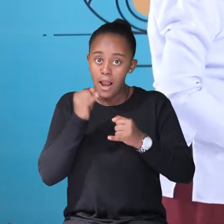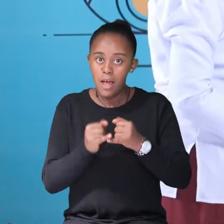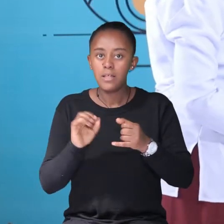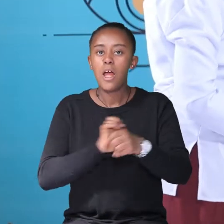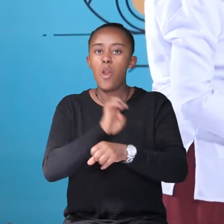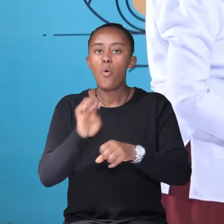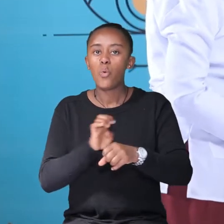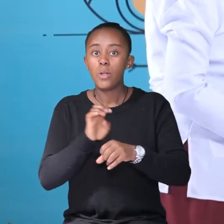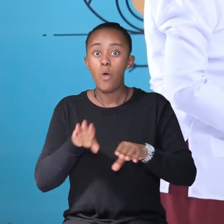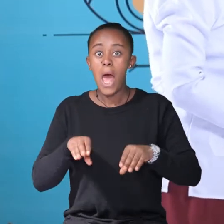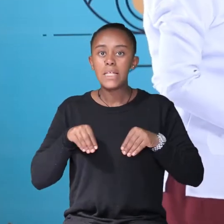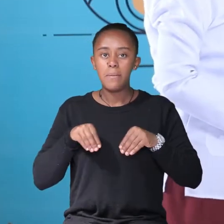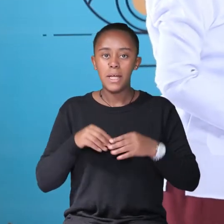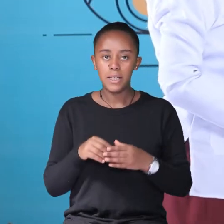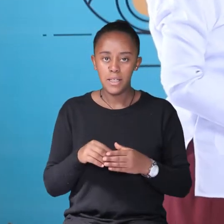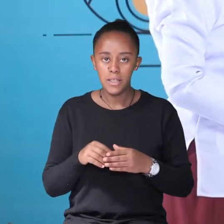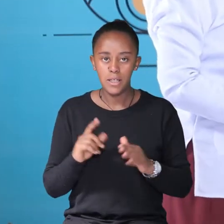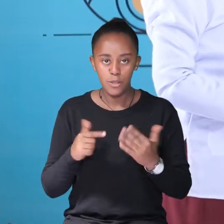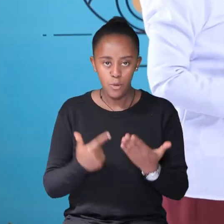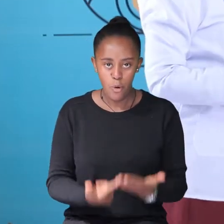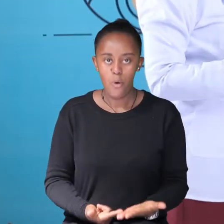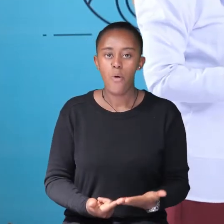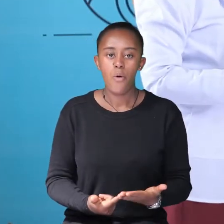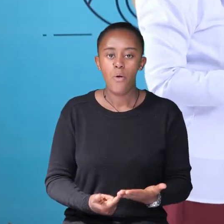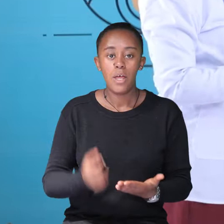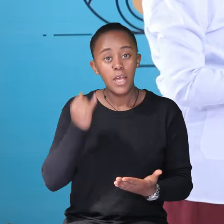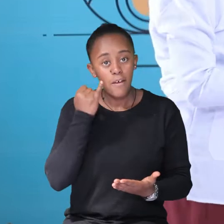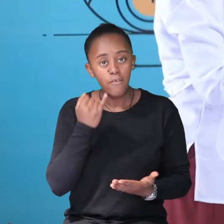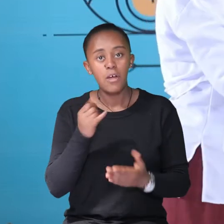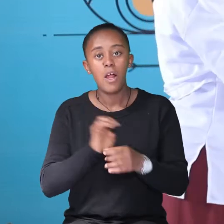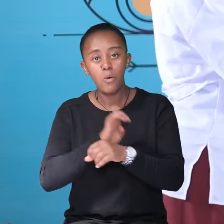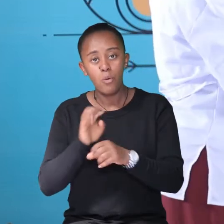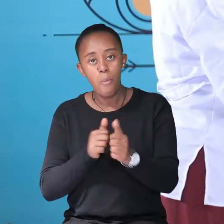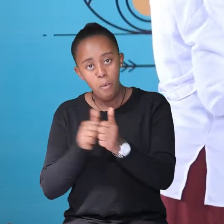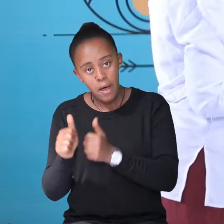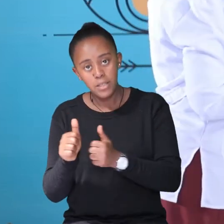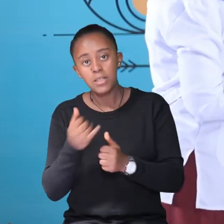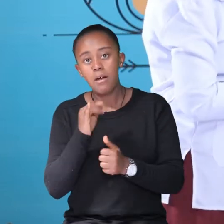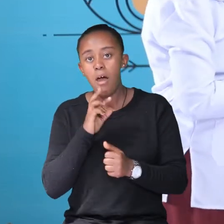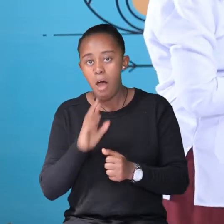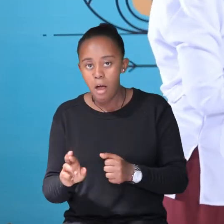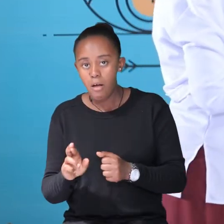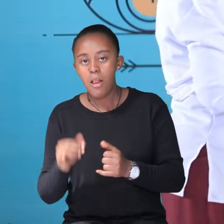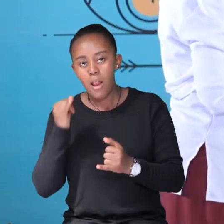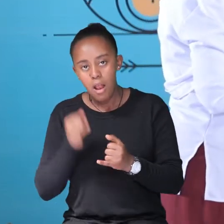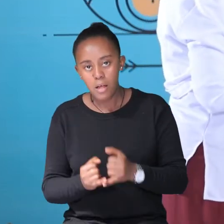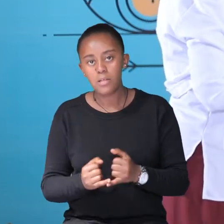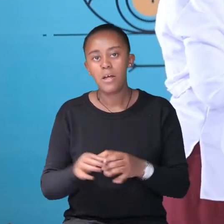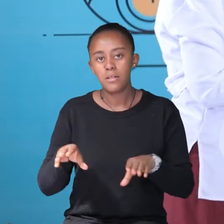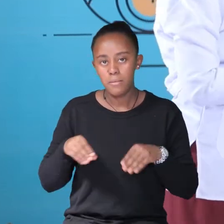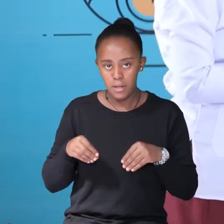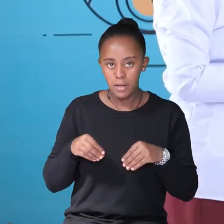electron acceptors. So if electrons pass and they are accepted by last electron